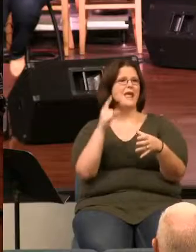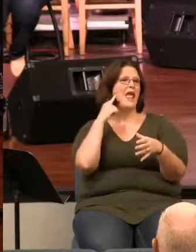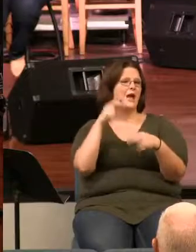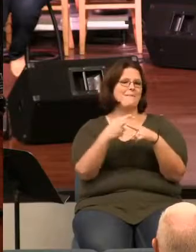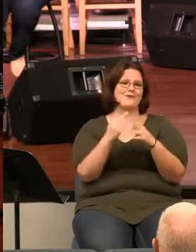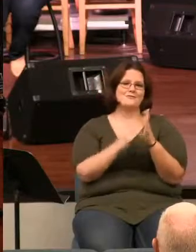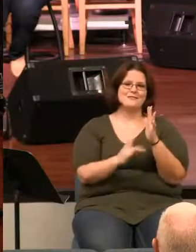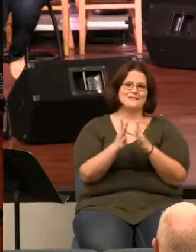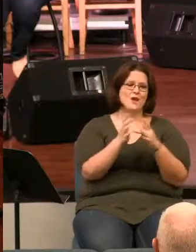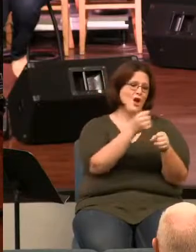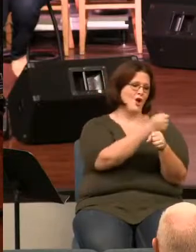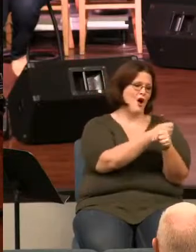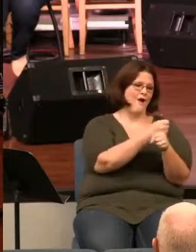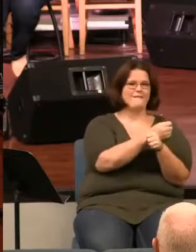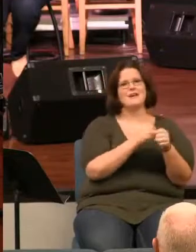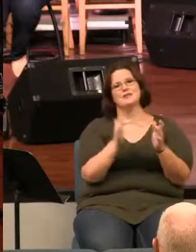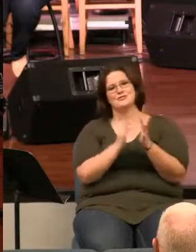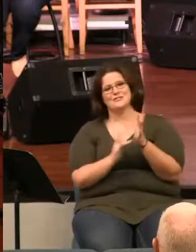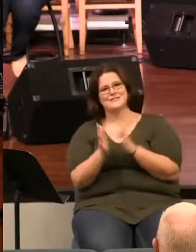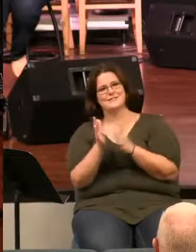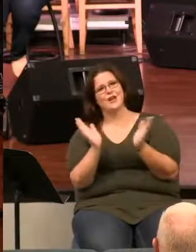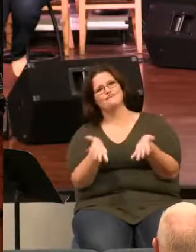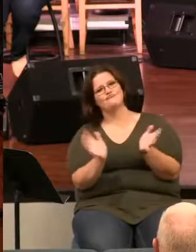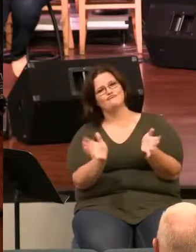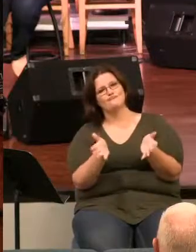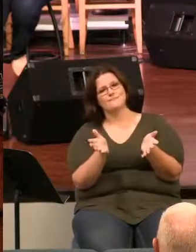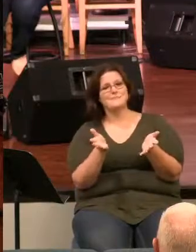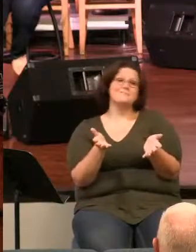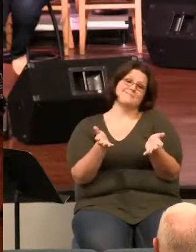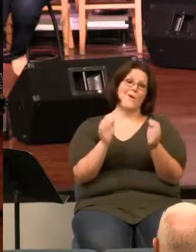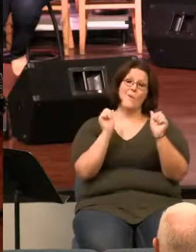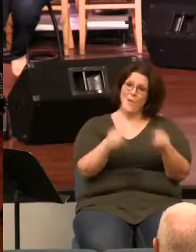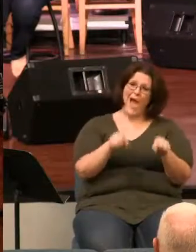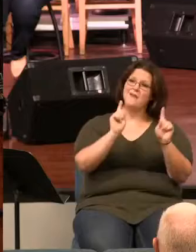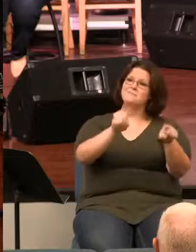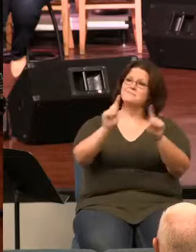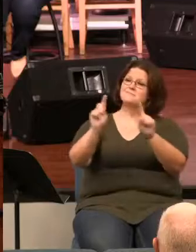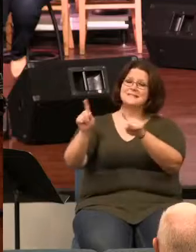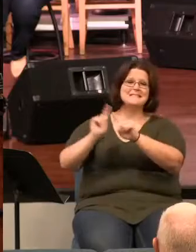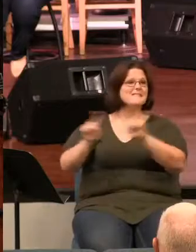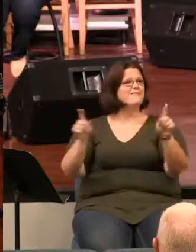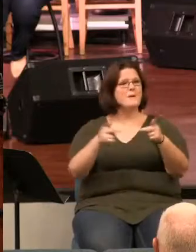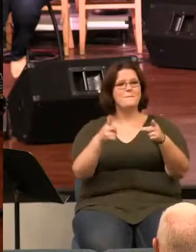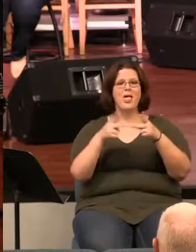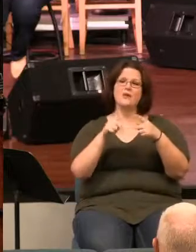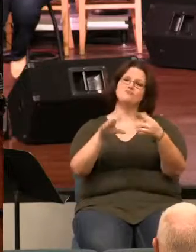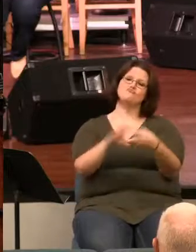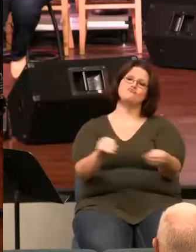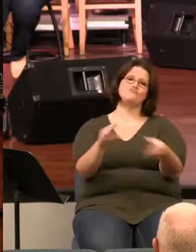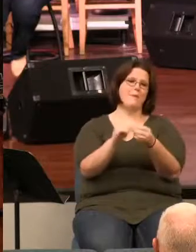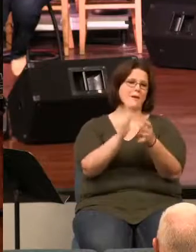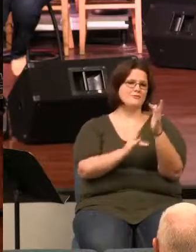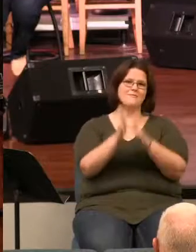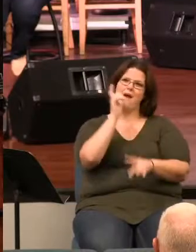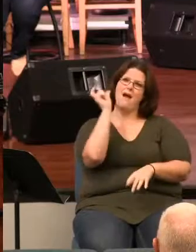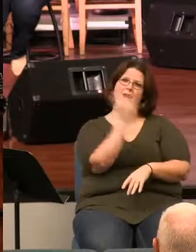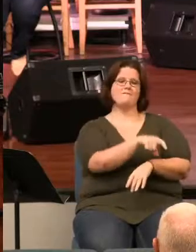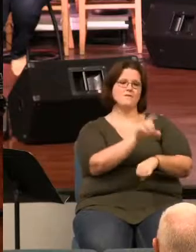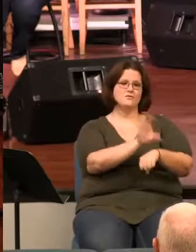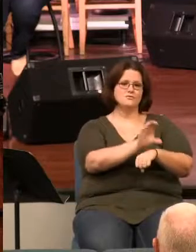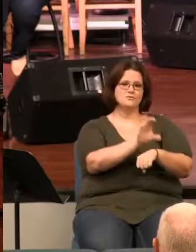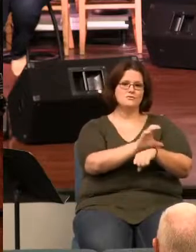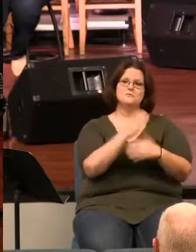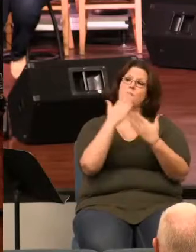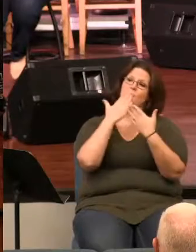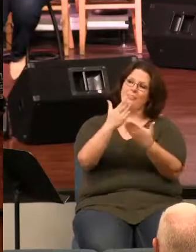get coffee beans and Jesus. And so you can find different venues to tell people about the dear Lord Jesus. And we thank the Lord for Caitlin,